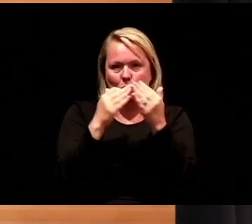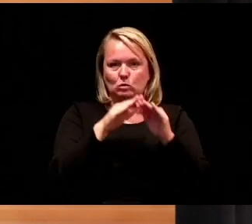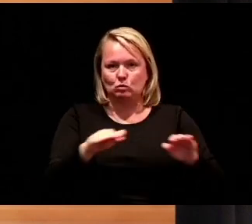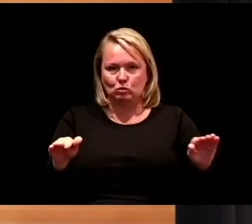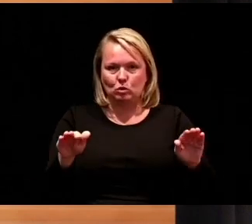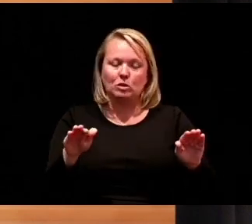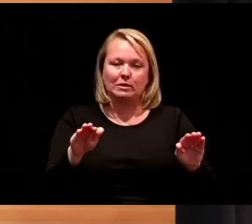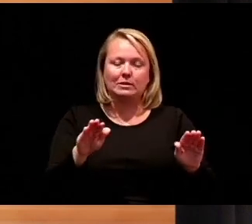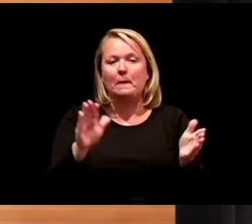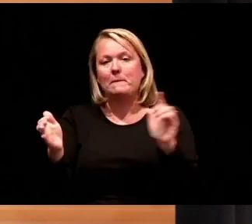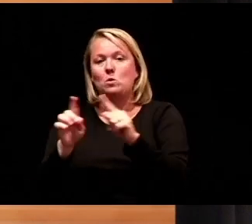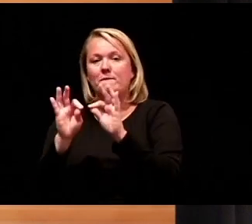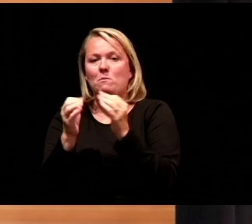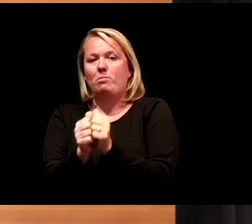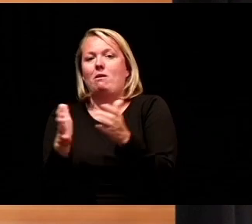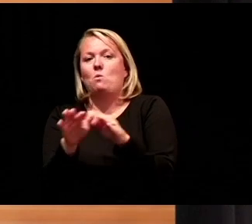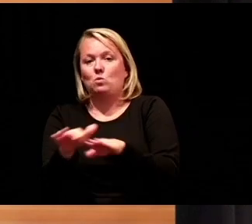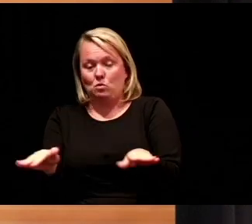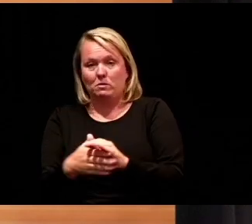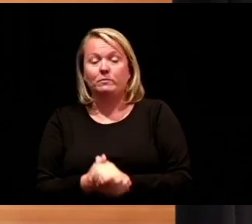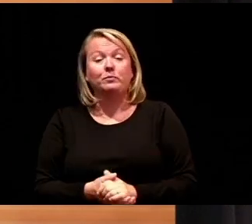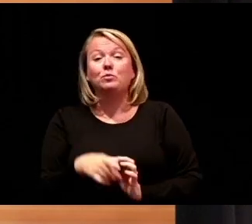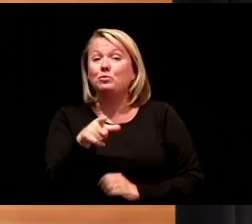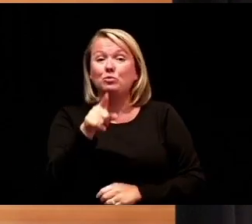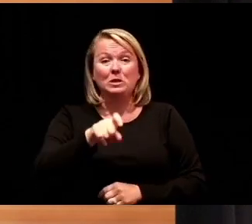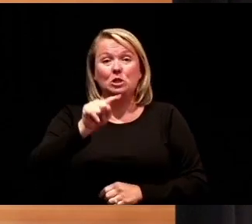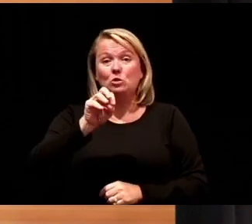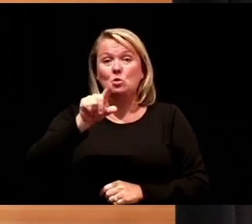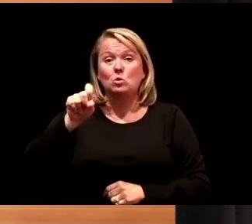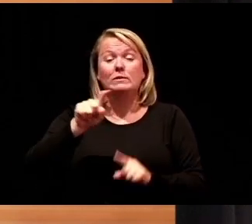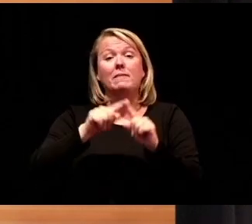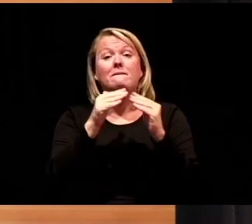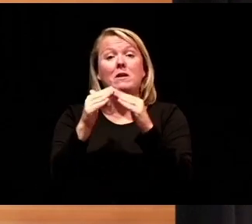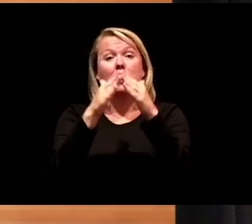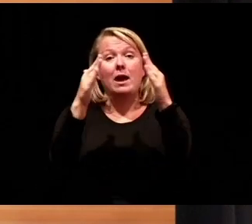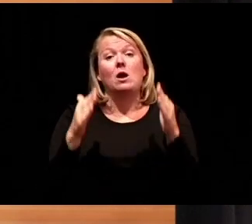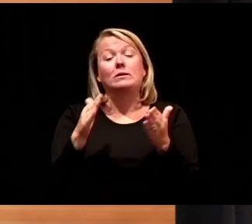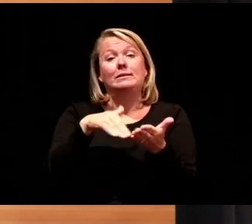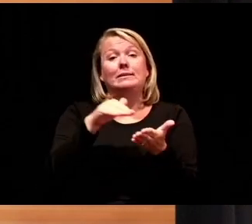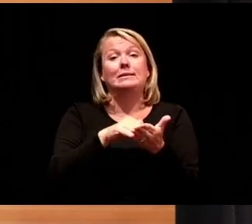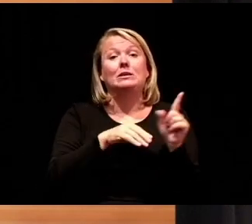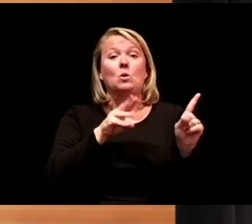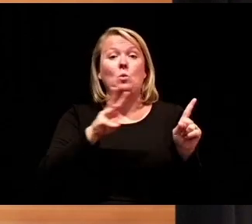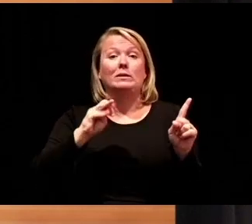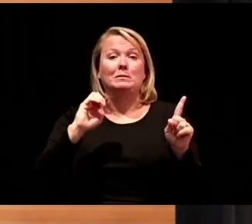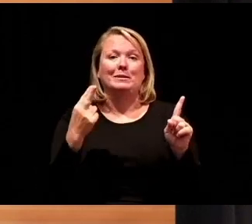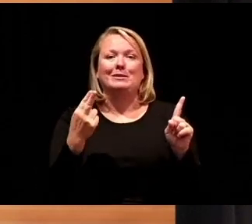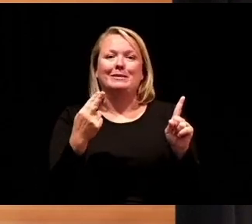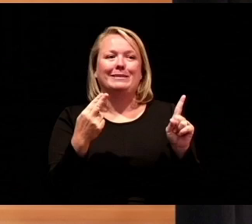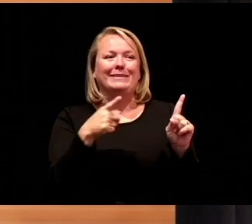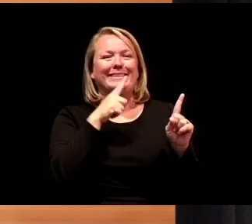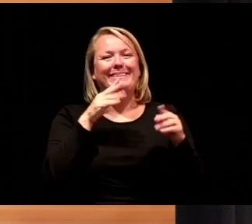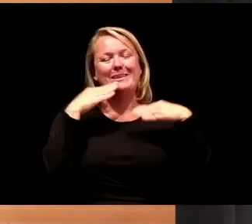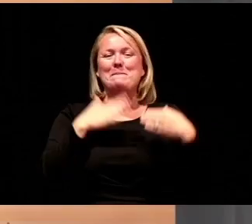your research. Understand where you live and how your policies impact where you live. That's going to be the